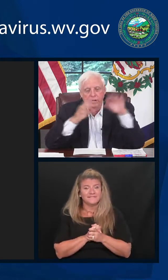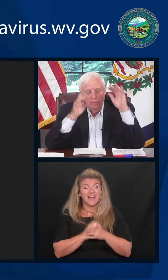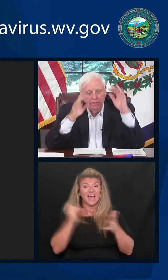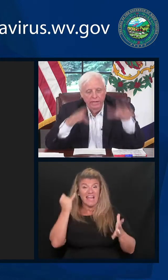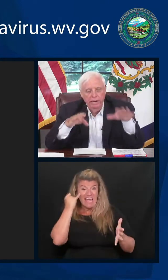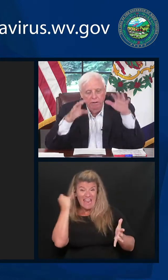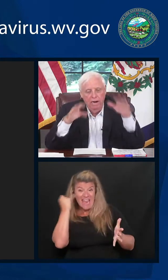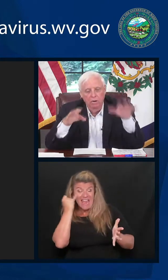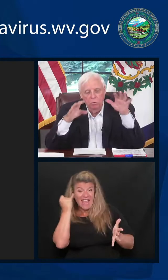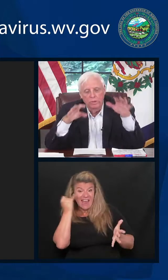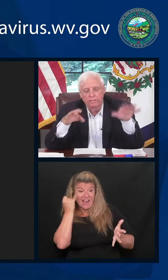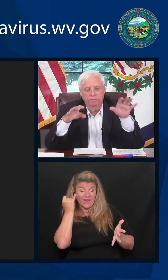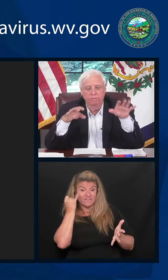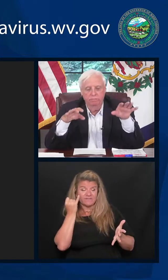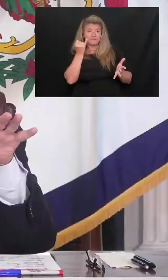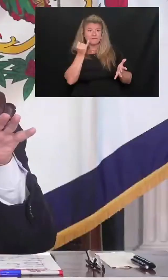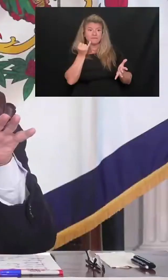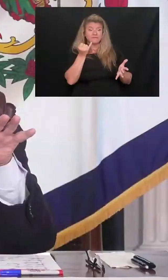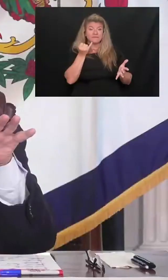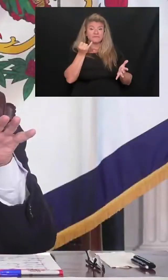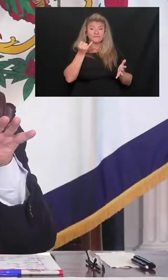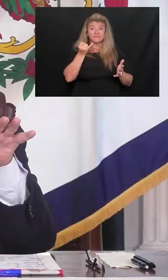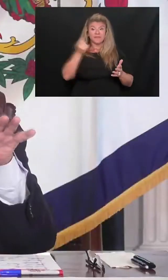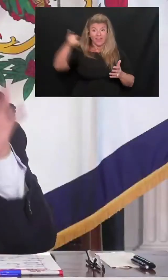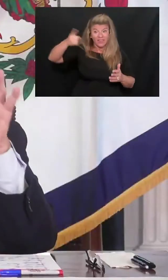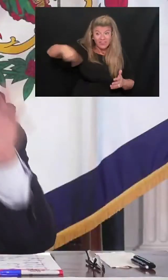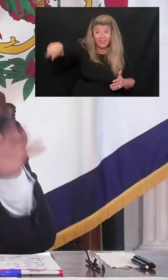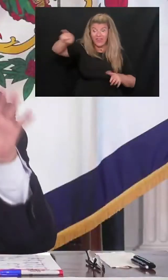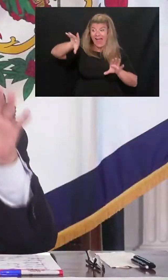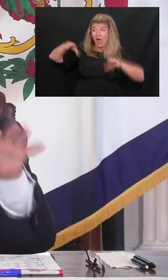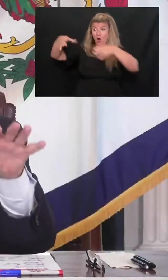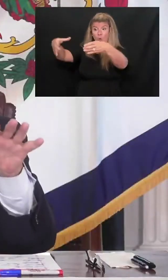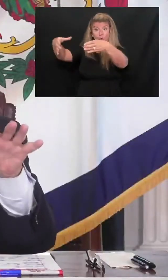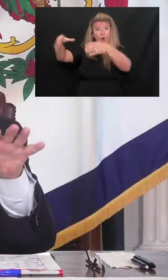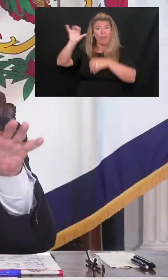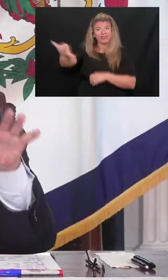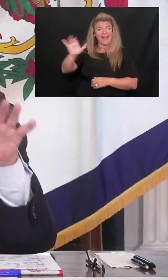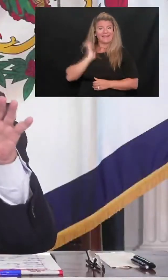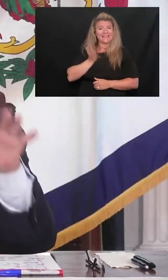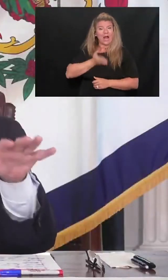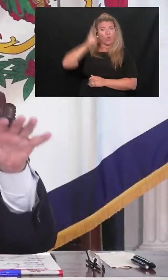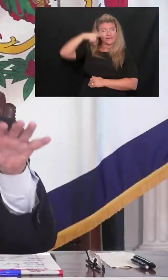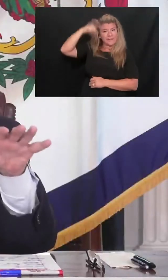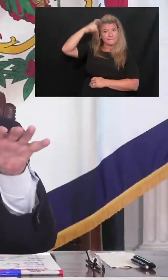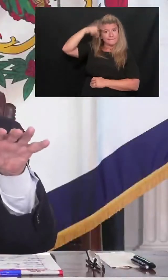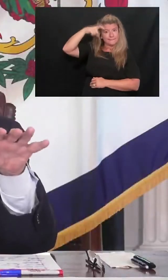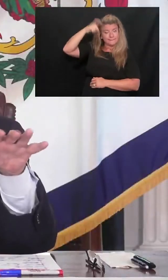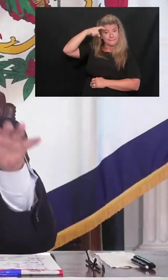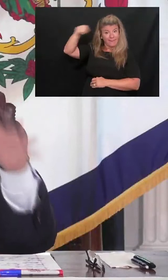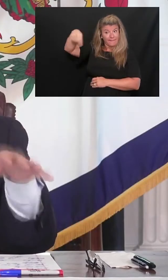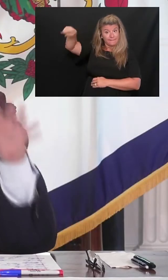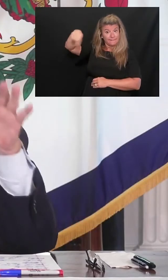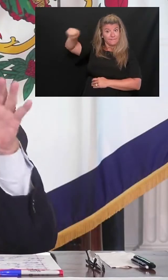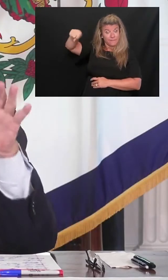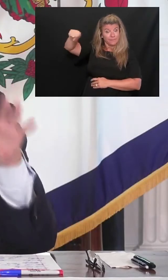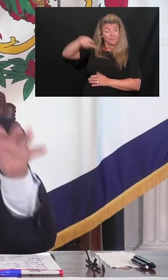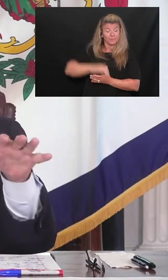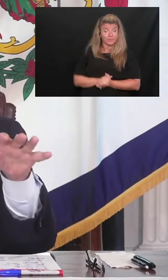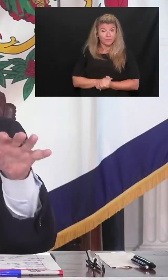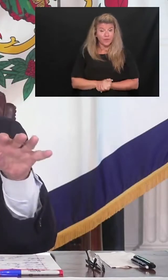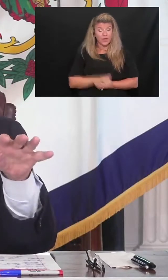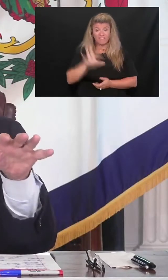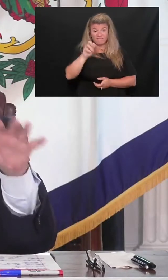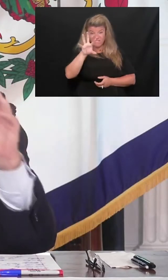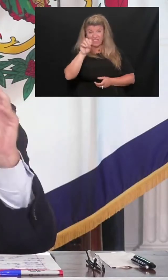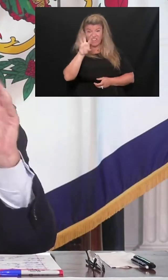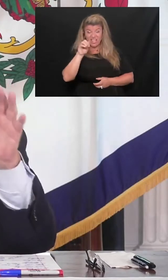If they're our wisdom, if those folks are our wisdom, the ones 50